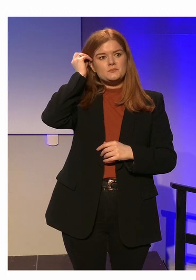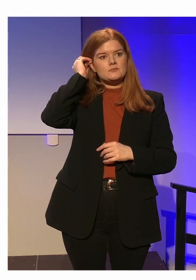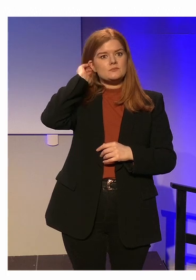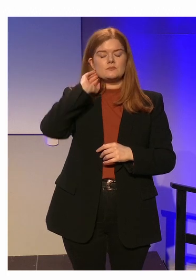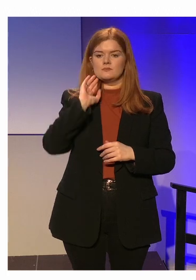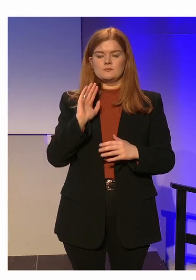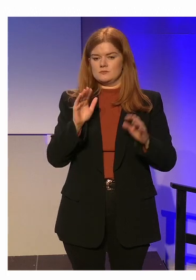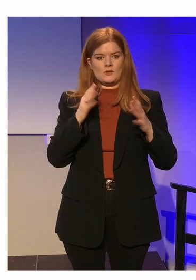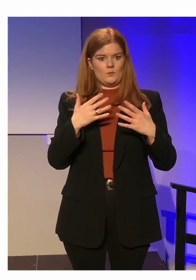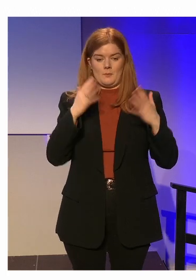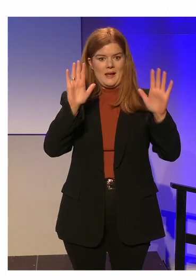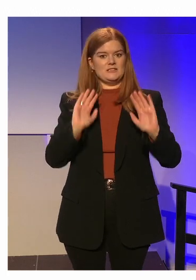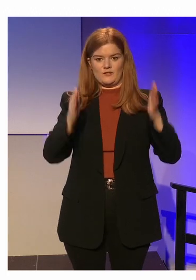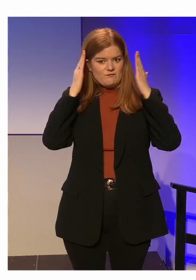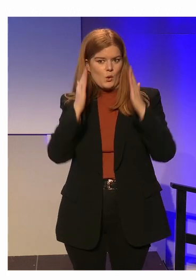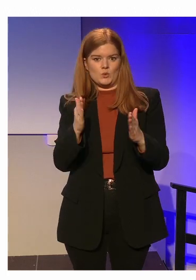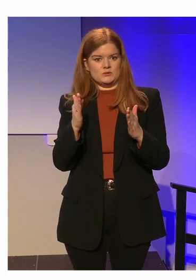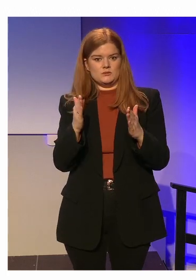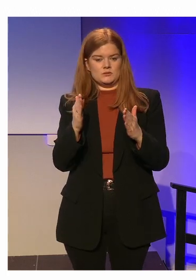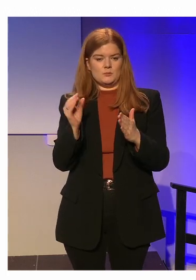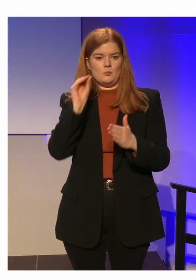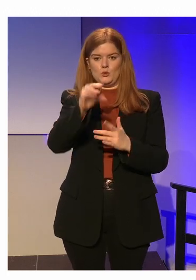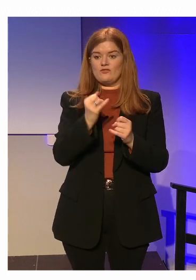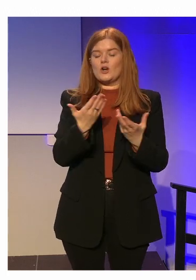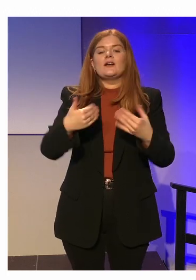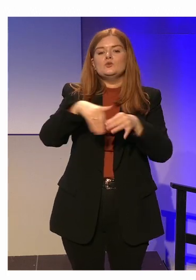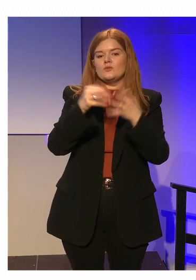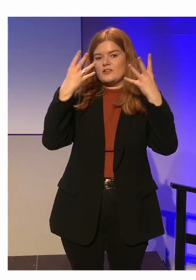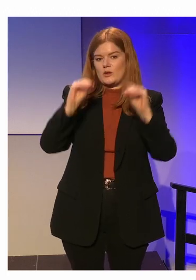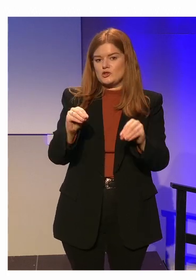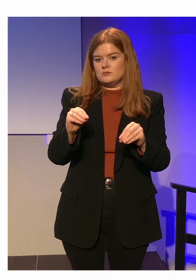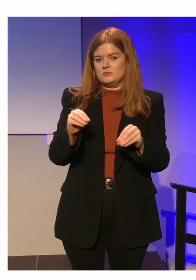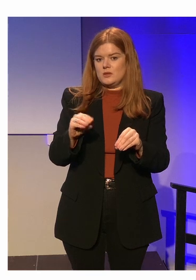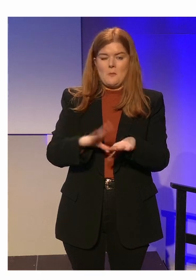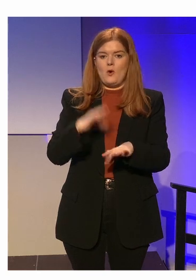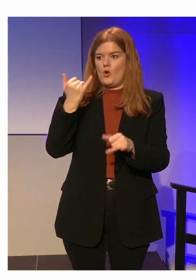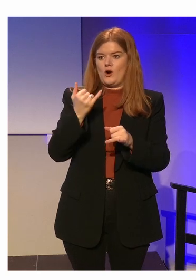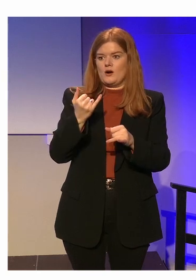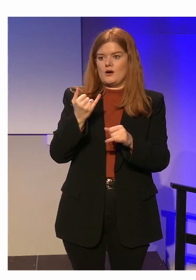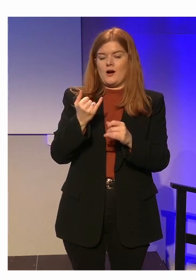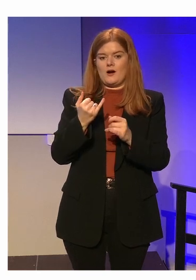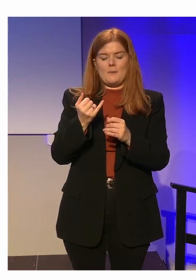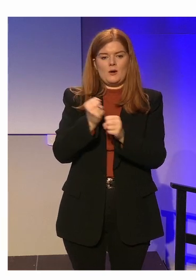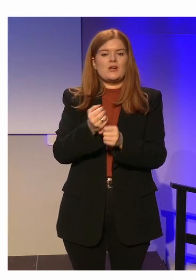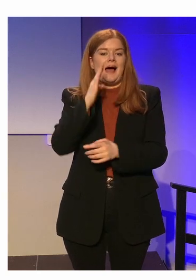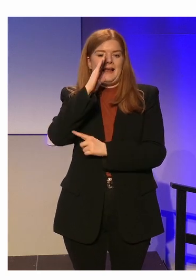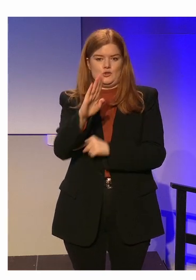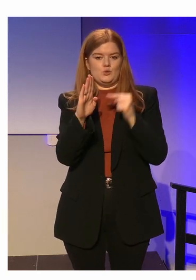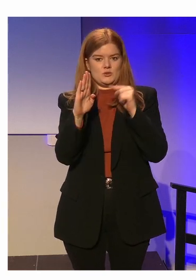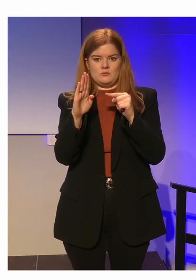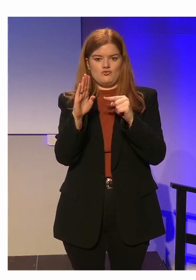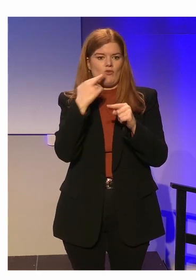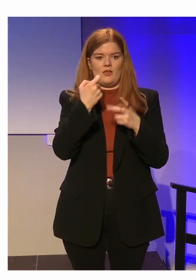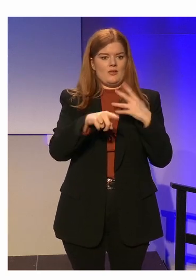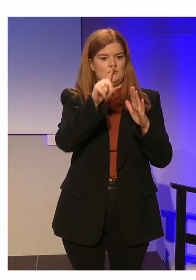incredible focus put on inclusive education is more of an attitude than legislation